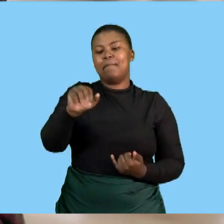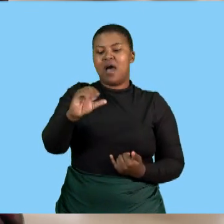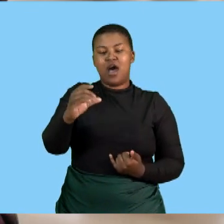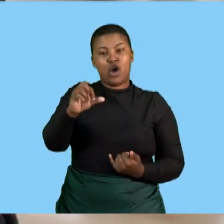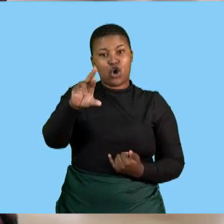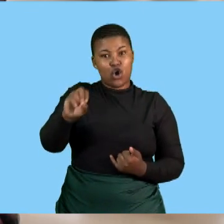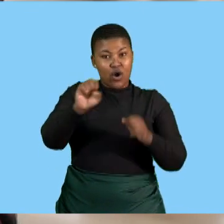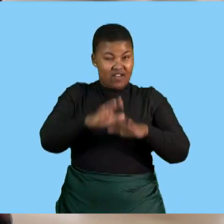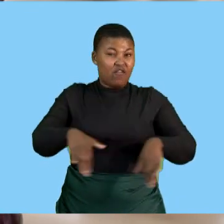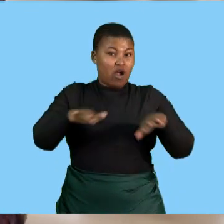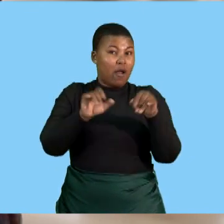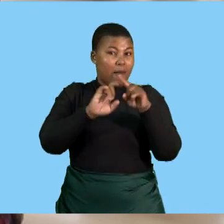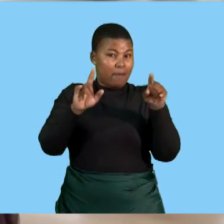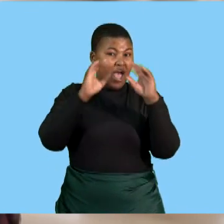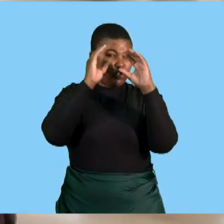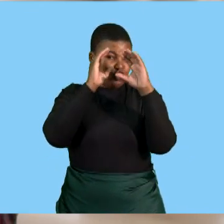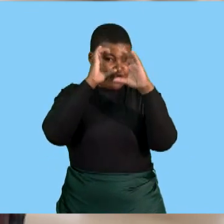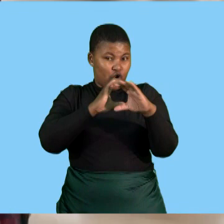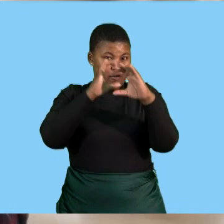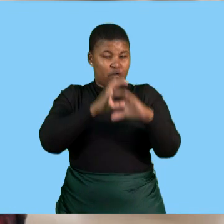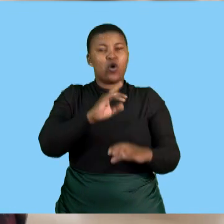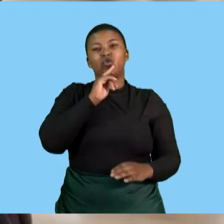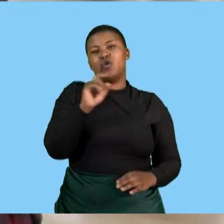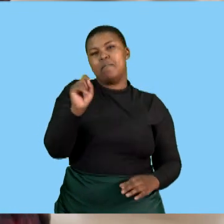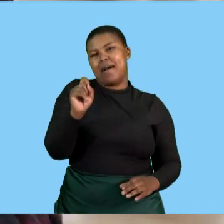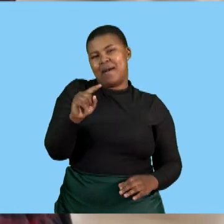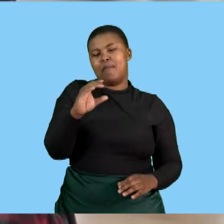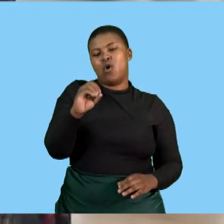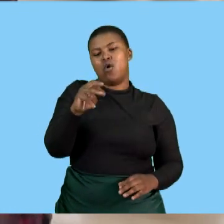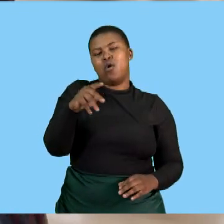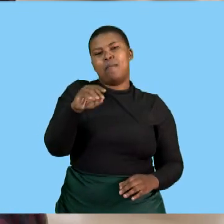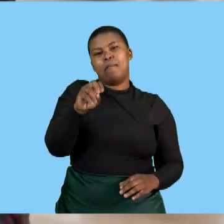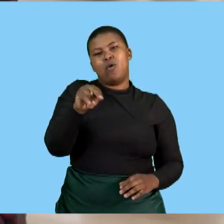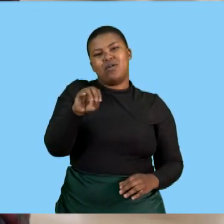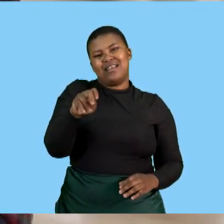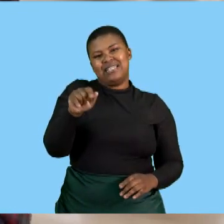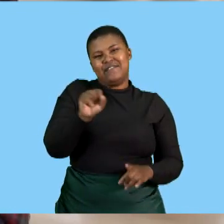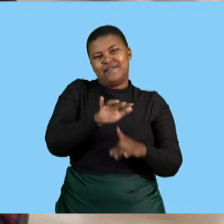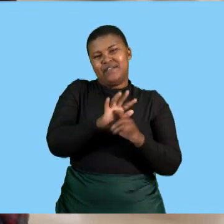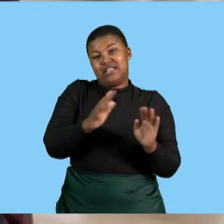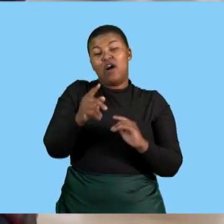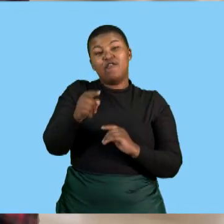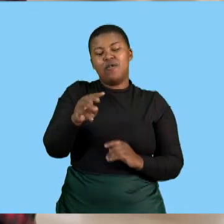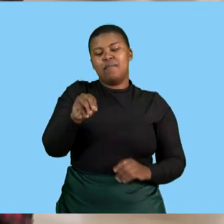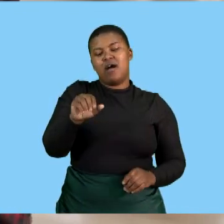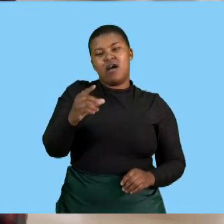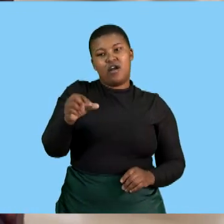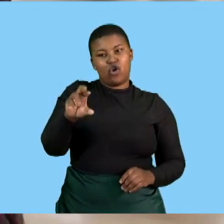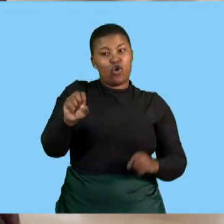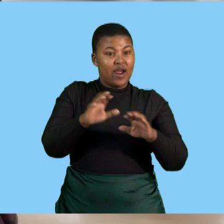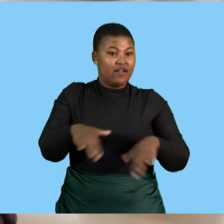environment, specifically the challenges posed by the specific components of the macro environment.